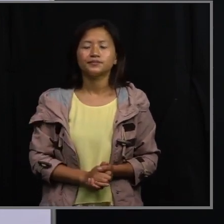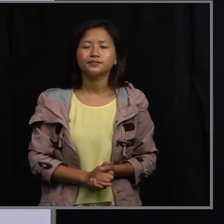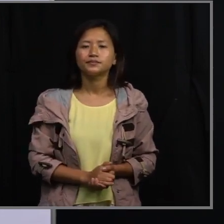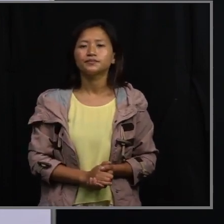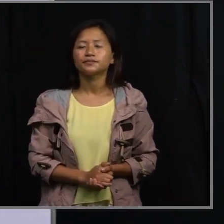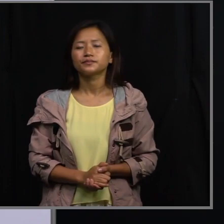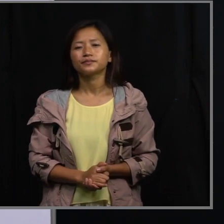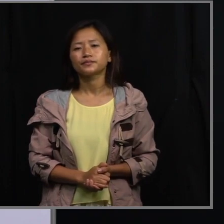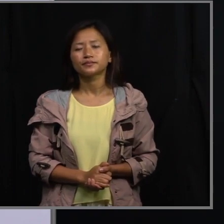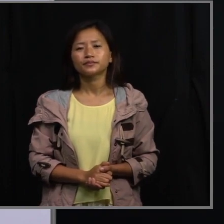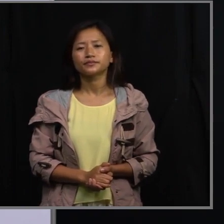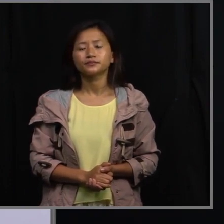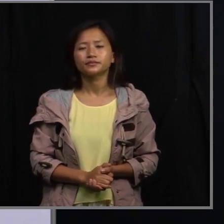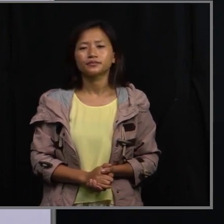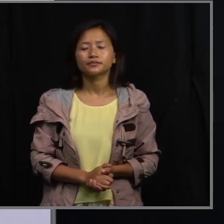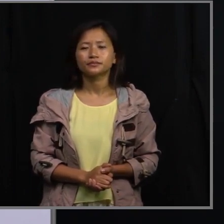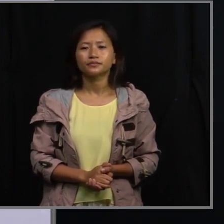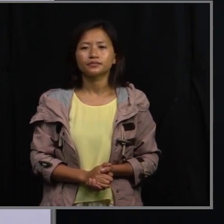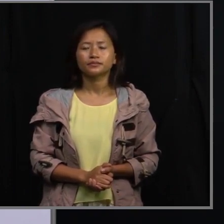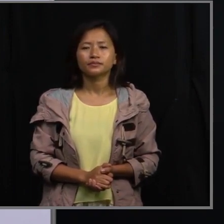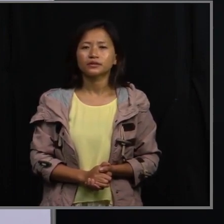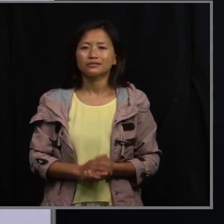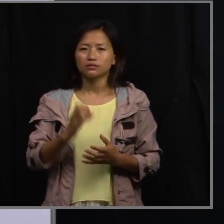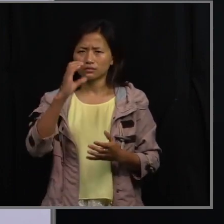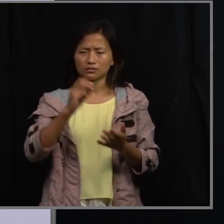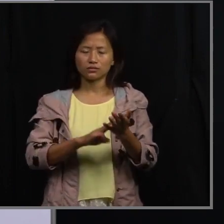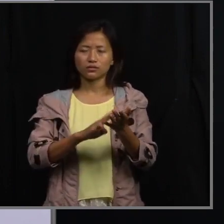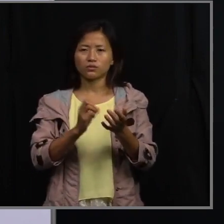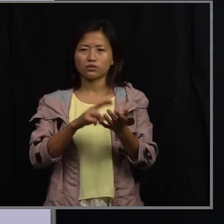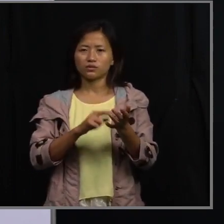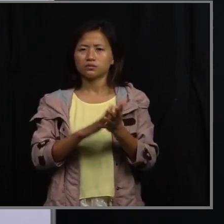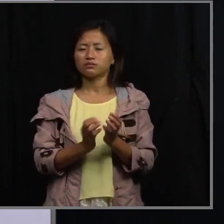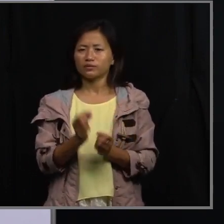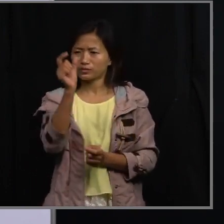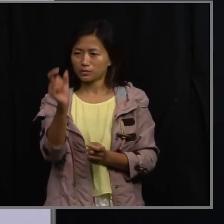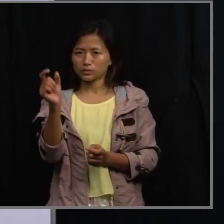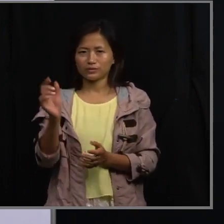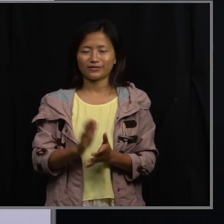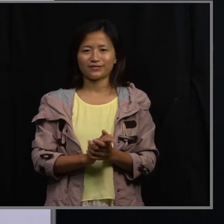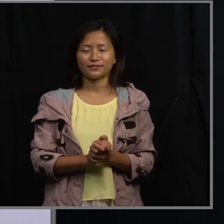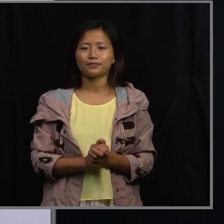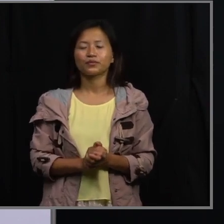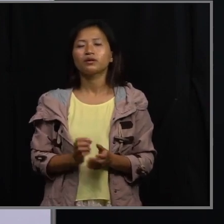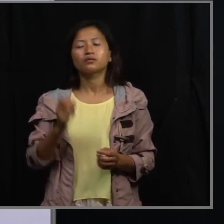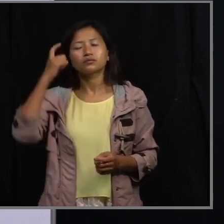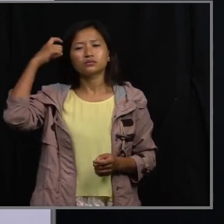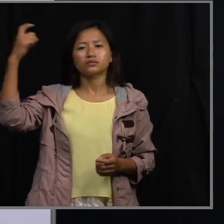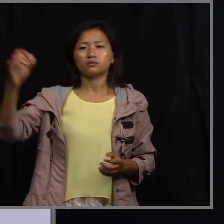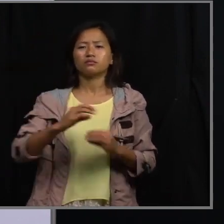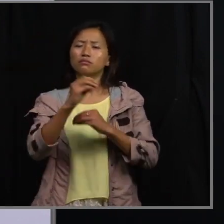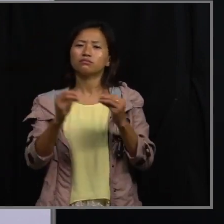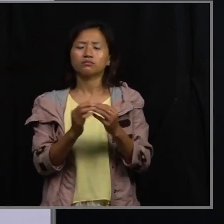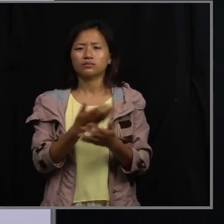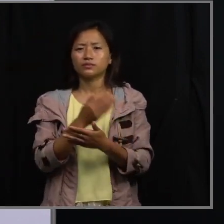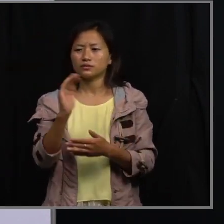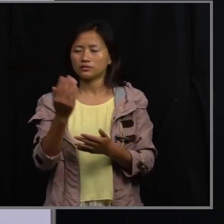imagination. Okay, so imagination, this is a common word, right? Everybody imagines, right? Everybody imagines, everybody dream about something, right? So how